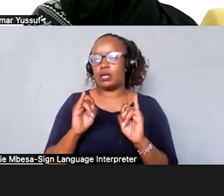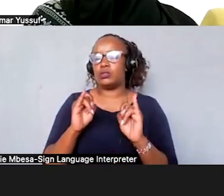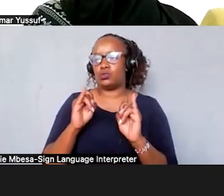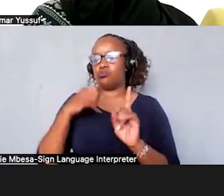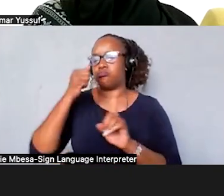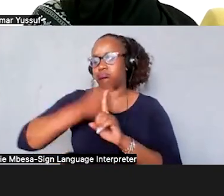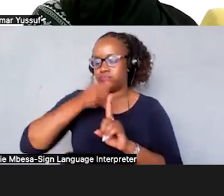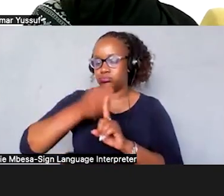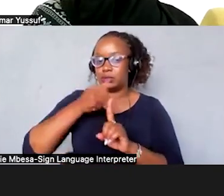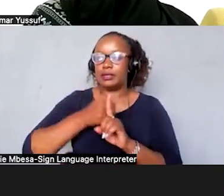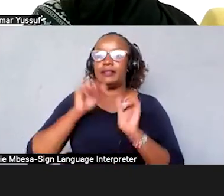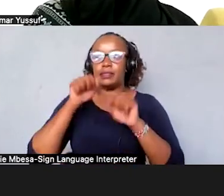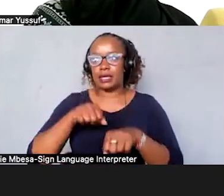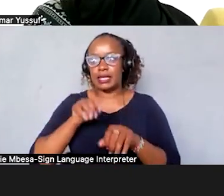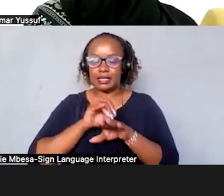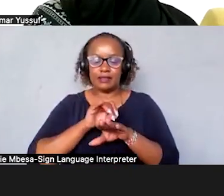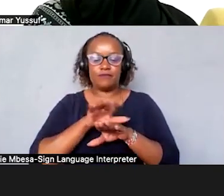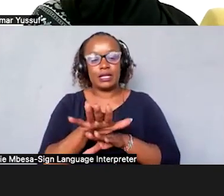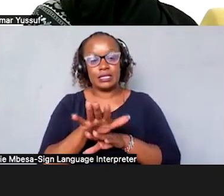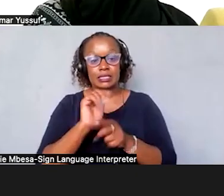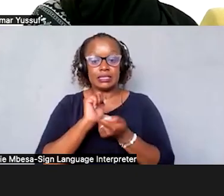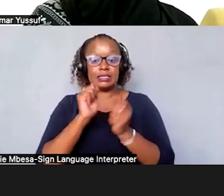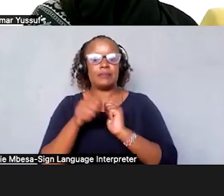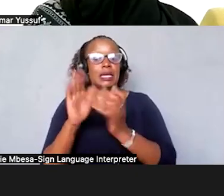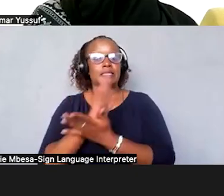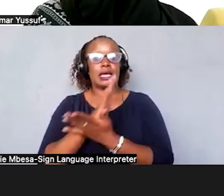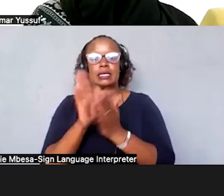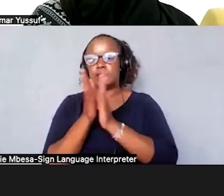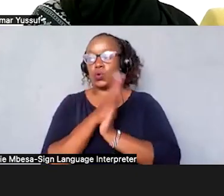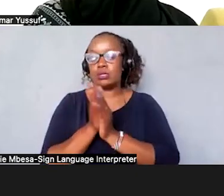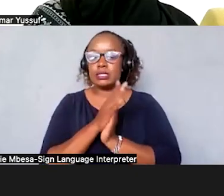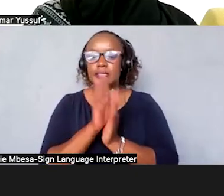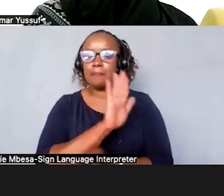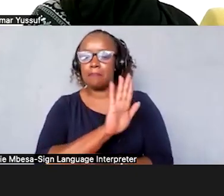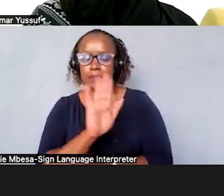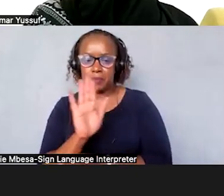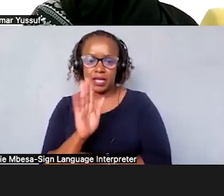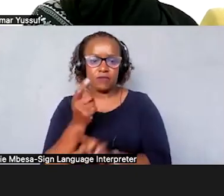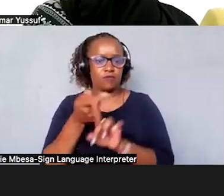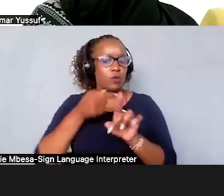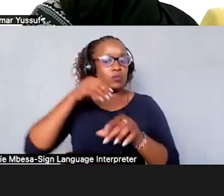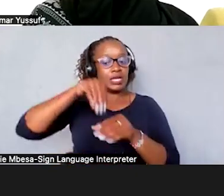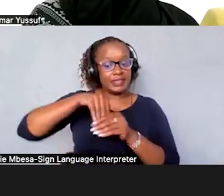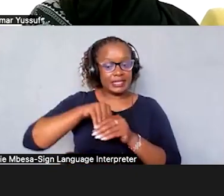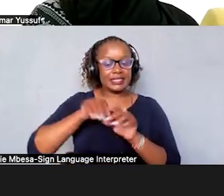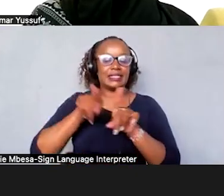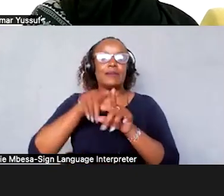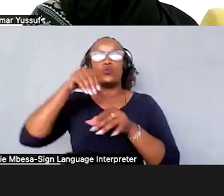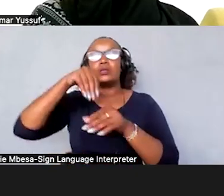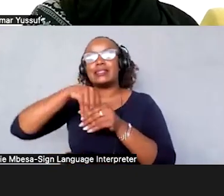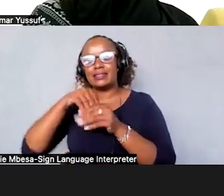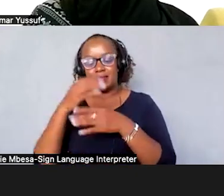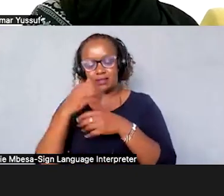change by sharing their stories, challenging harmful norms from within, and build trust in the community that might